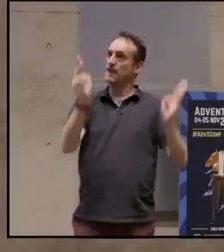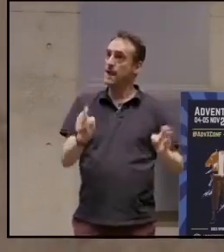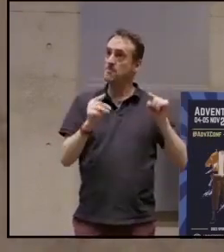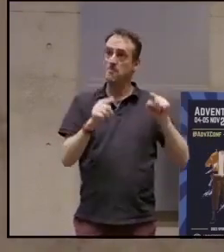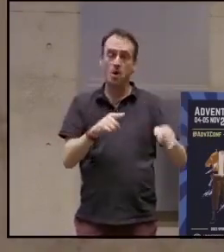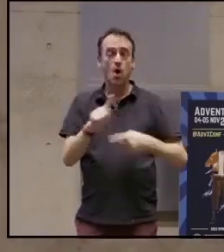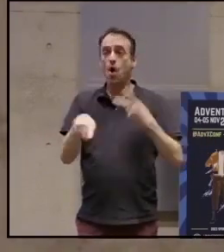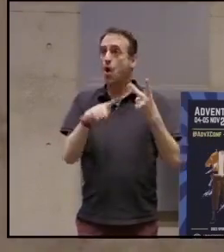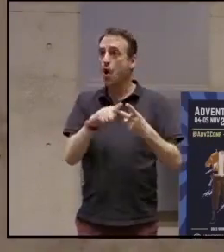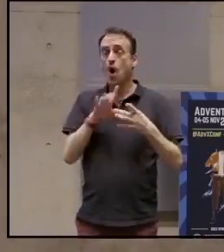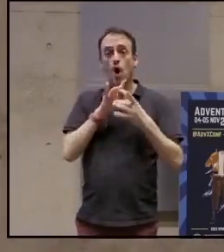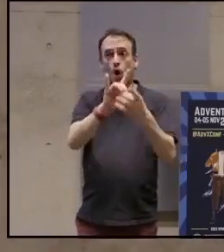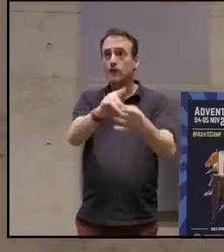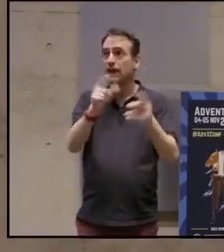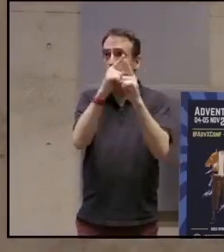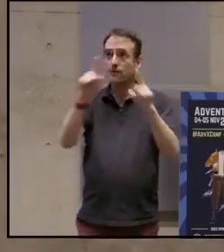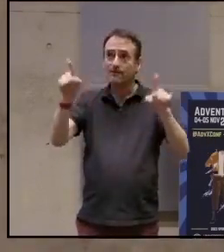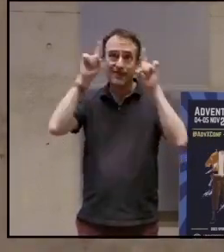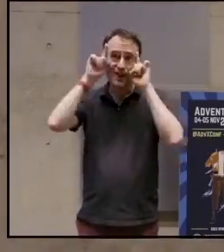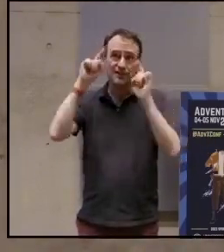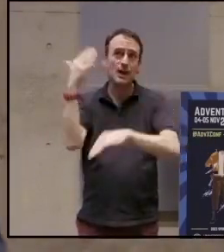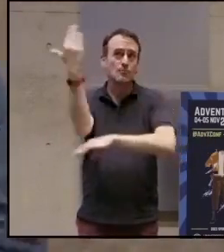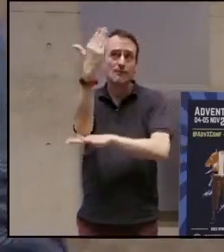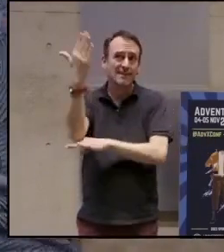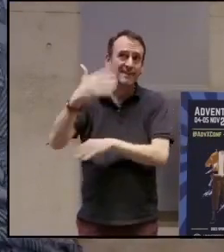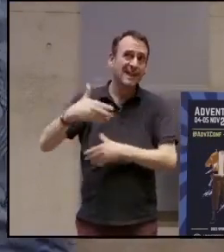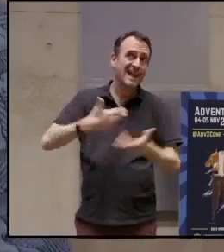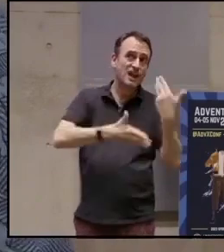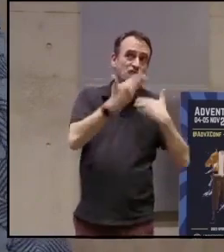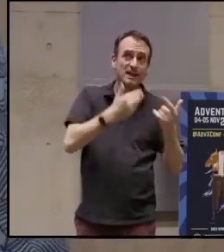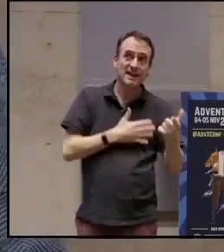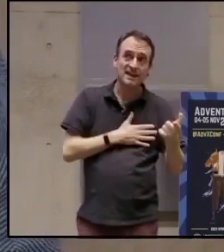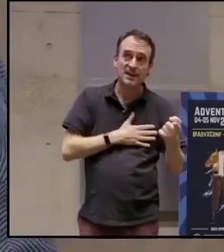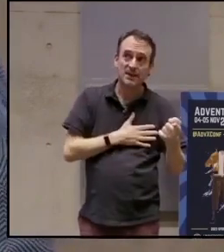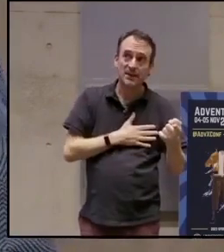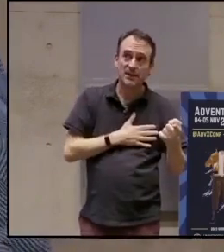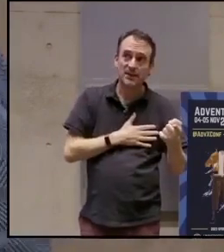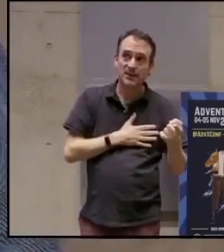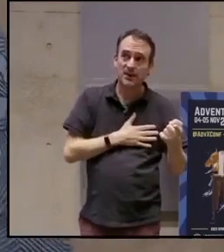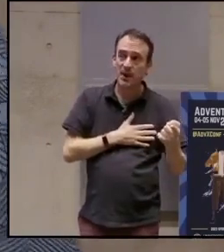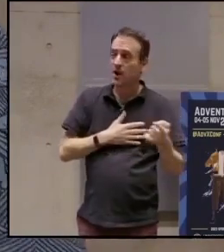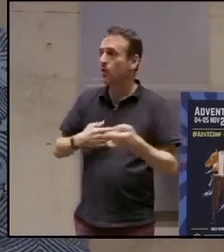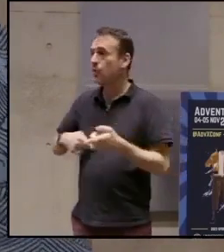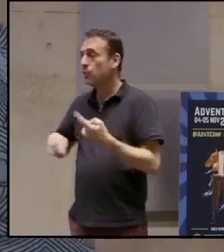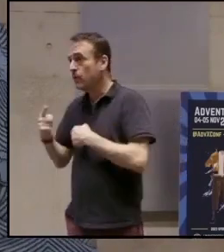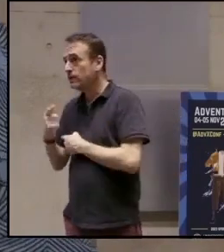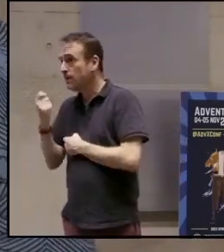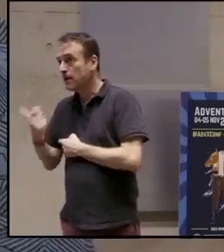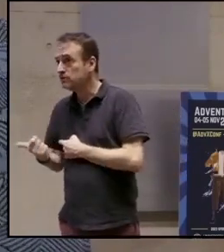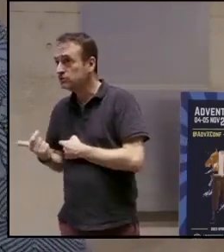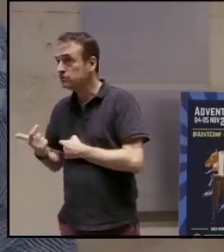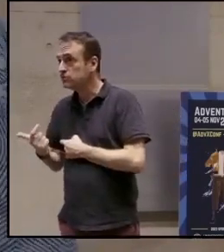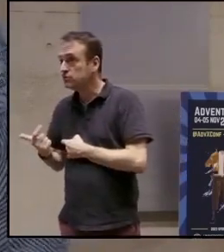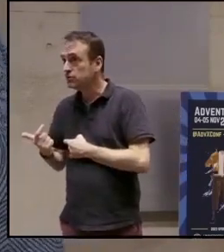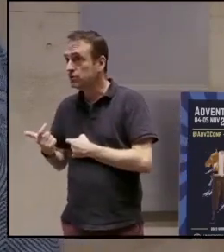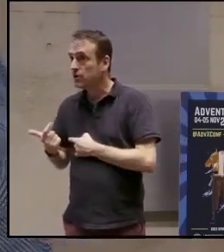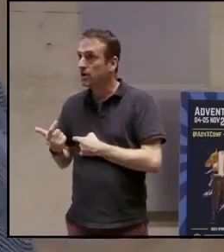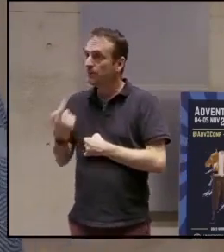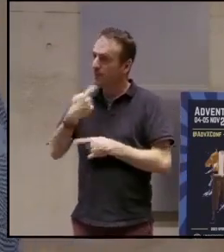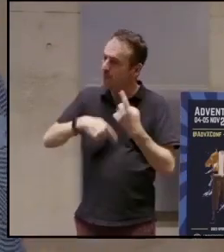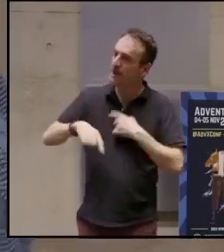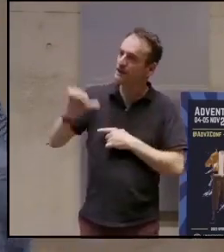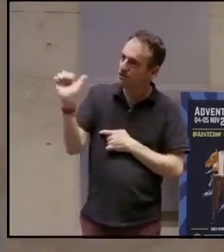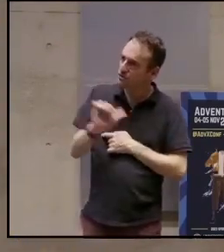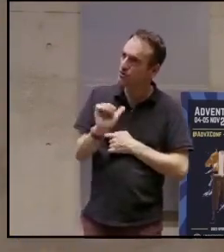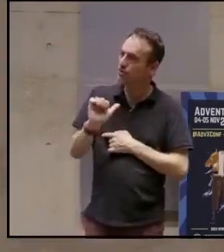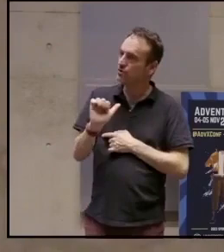that specializes in this area. They'll at least tell you where to go. We don't do this in our industry that much, but other media do. We should be taking